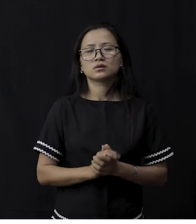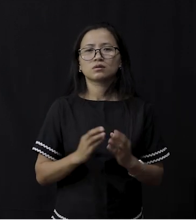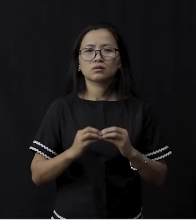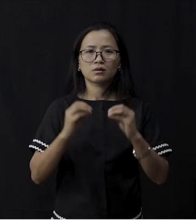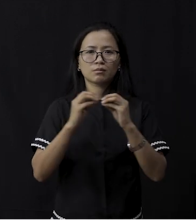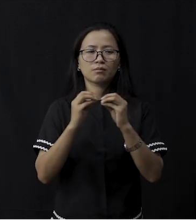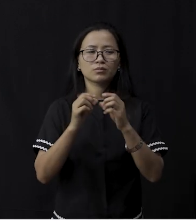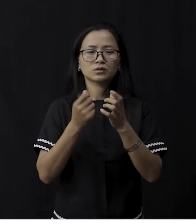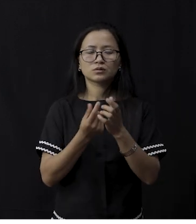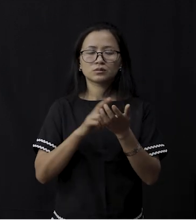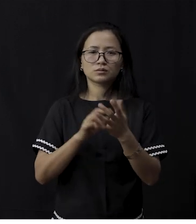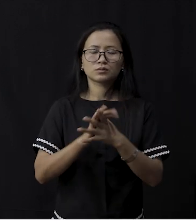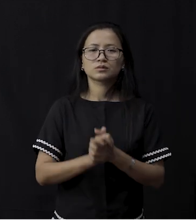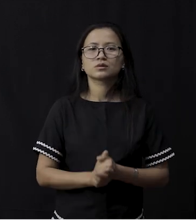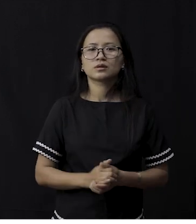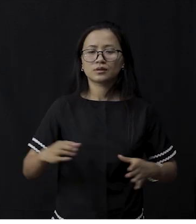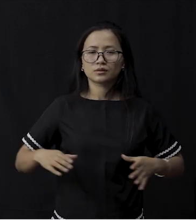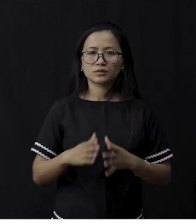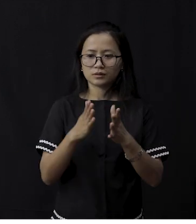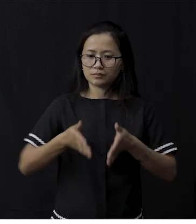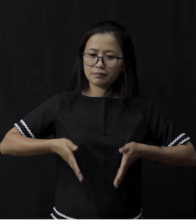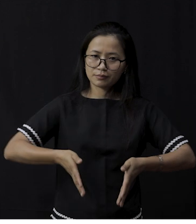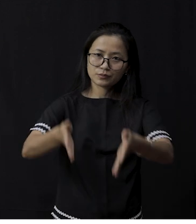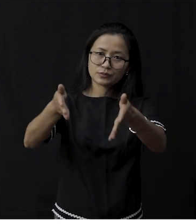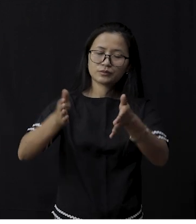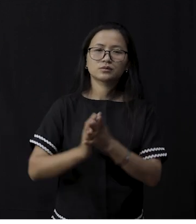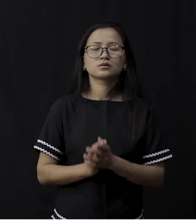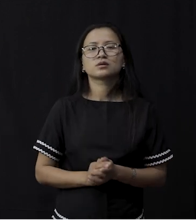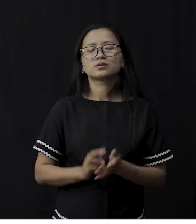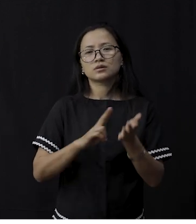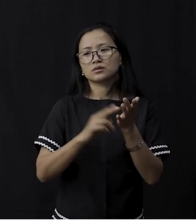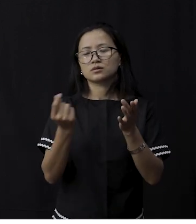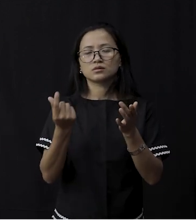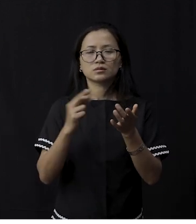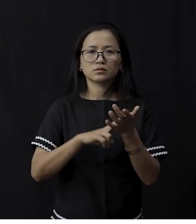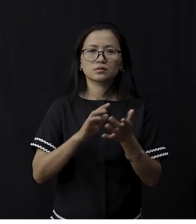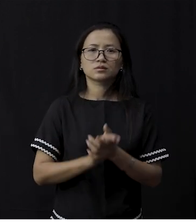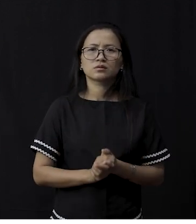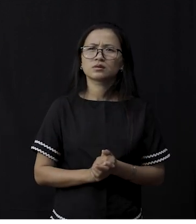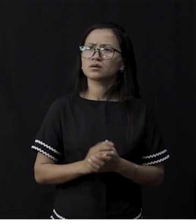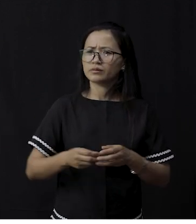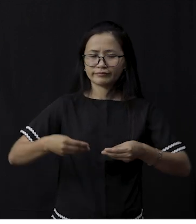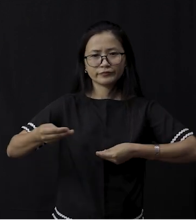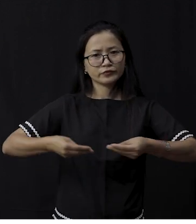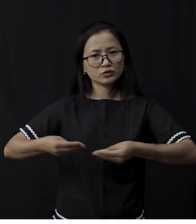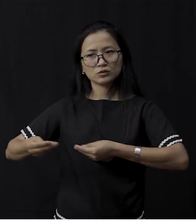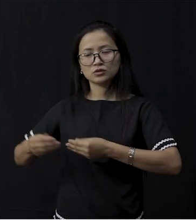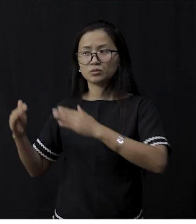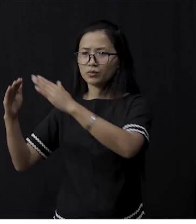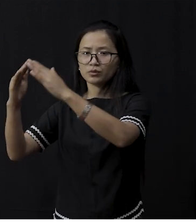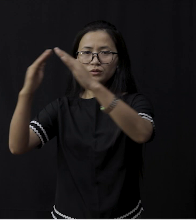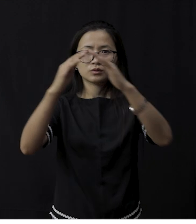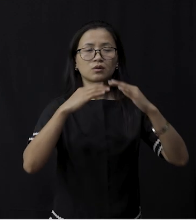pumpkin path, so a name of a street. That will be your noun. You go to a mall for shopping, that's a